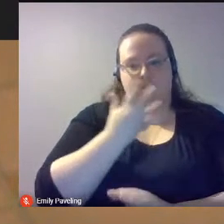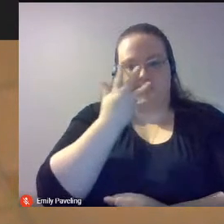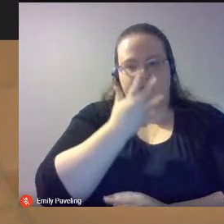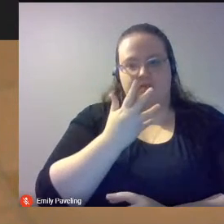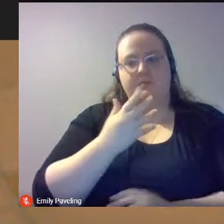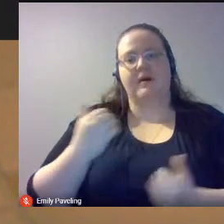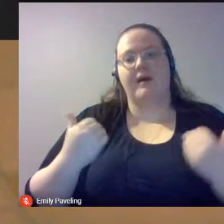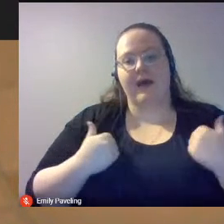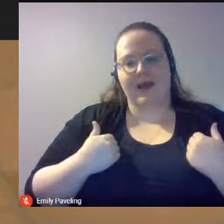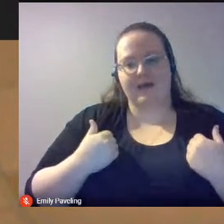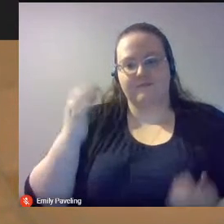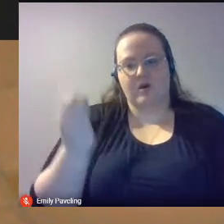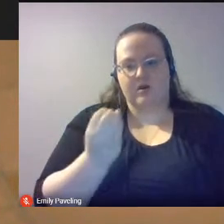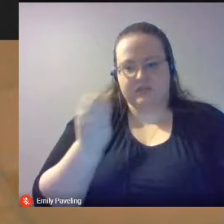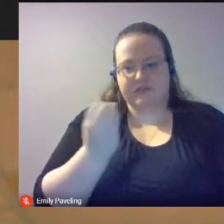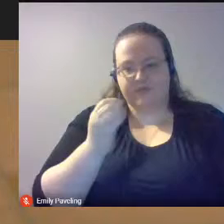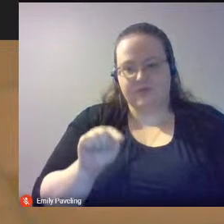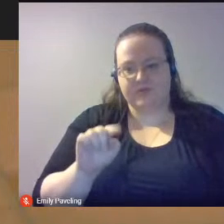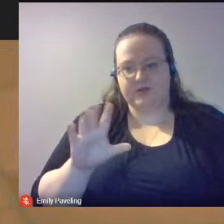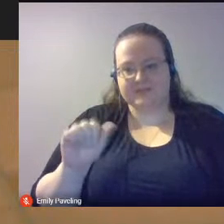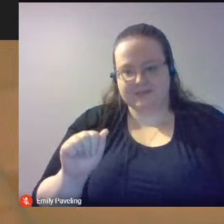tool available at